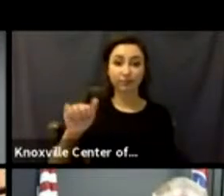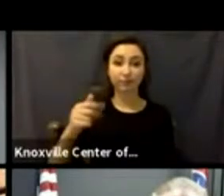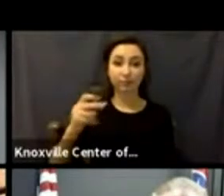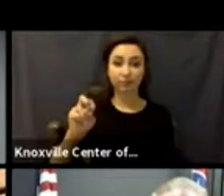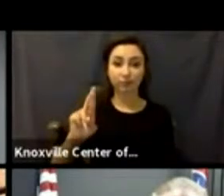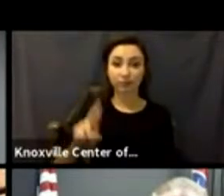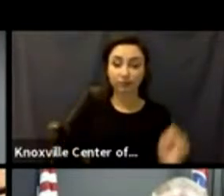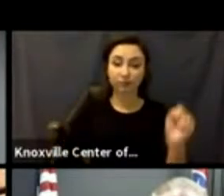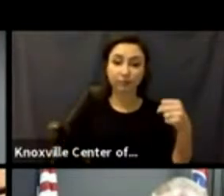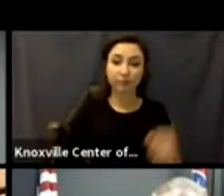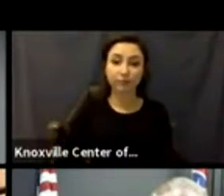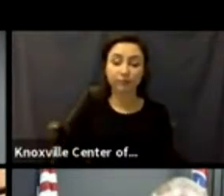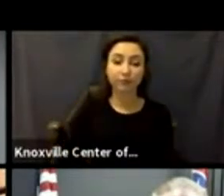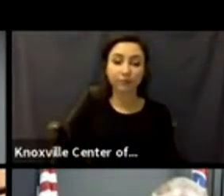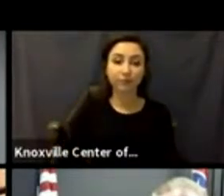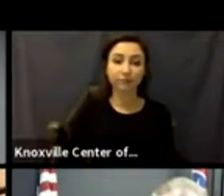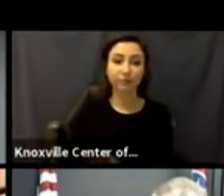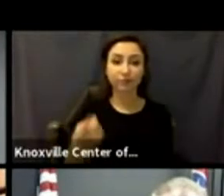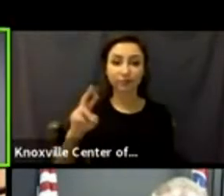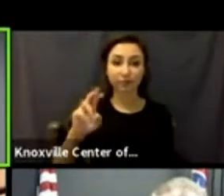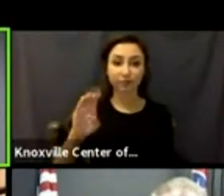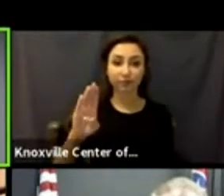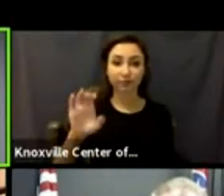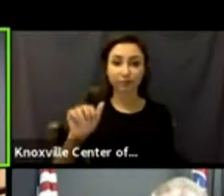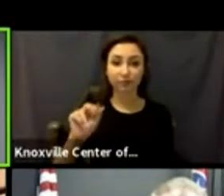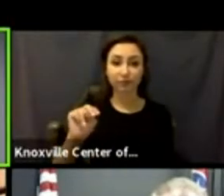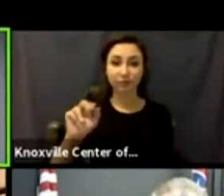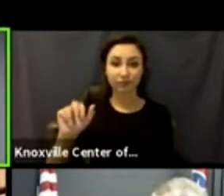Yes. Dr. Buchanan. Yes.